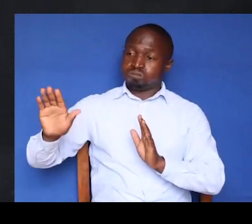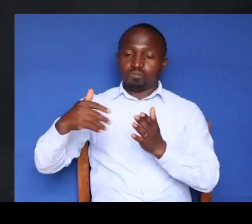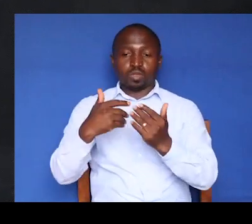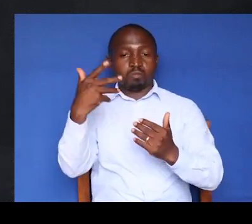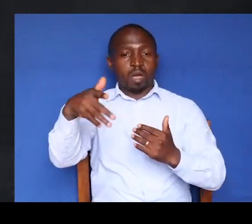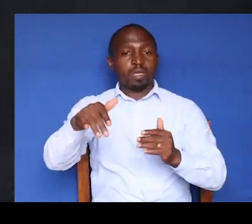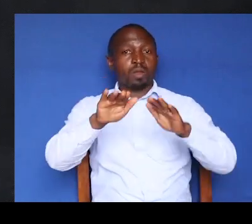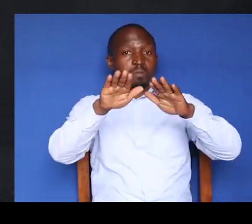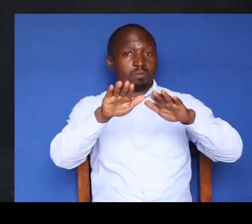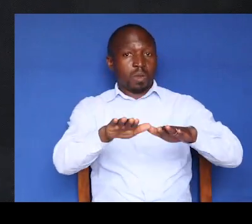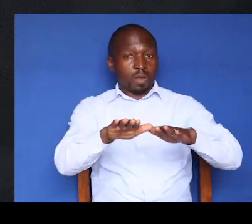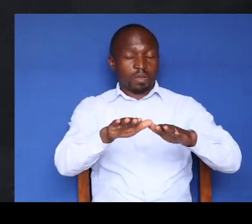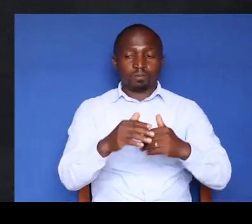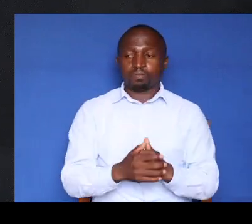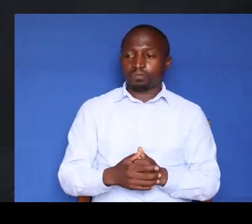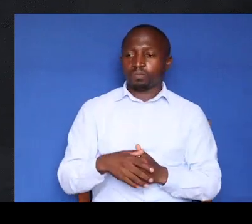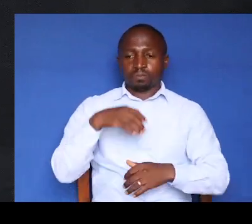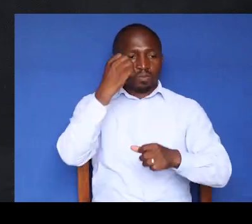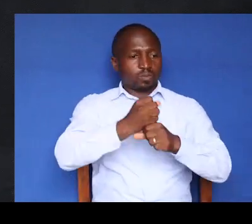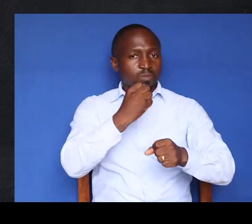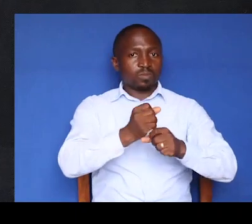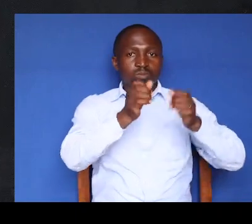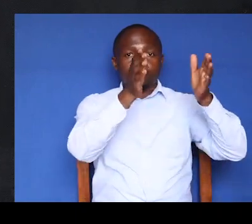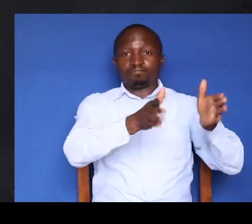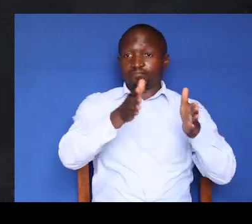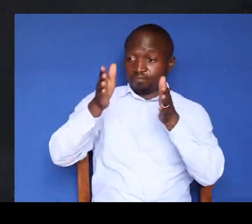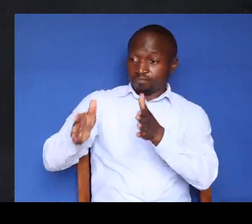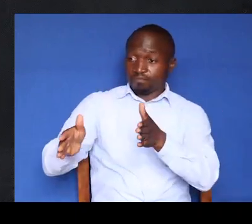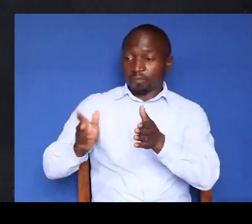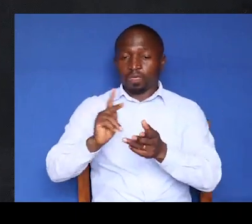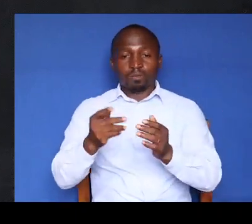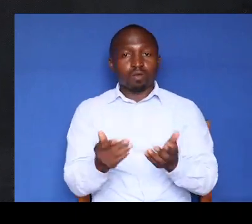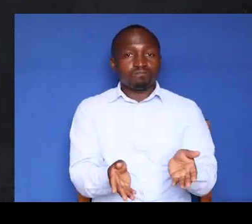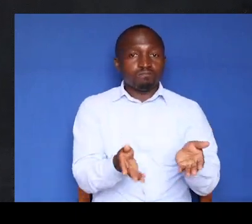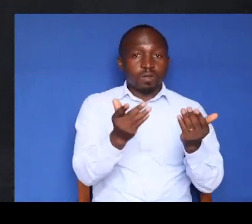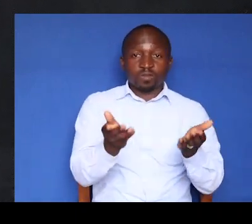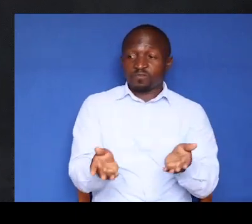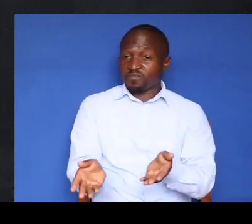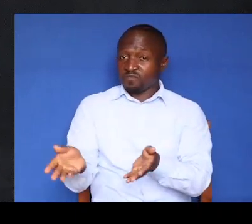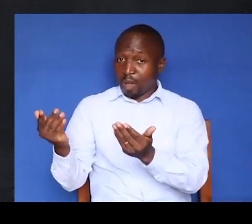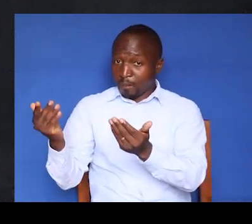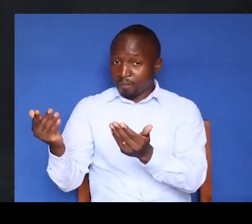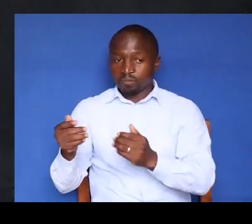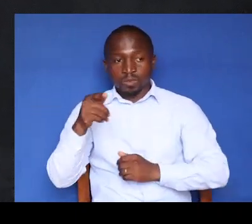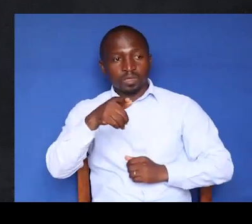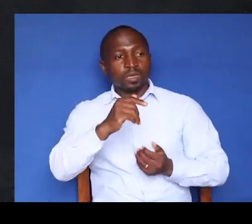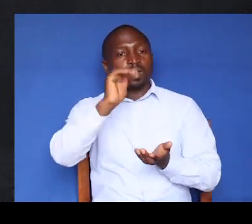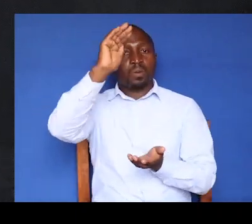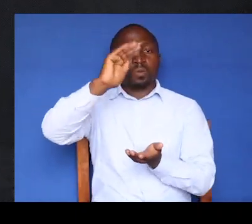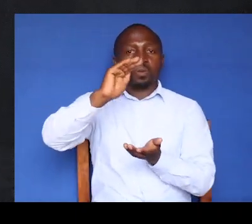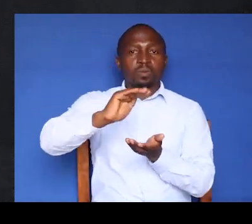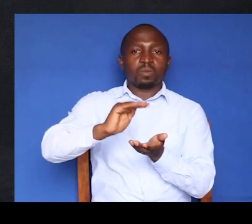retained. Human activities, like that of irrigation, used to lower the volume